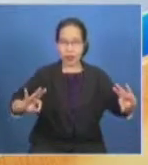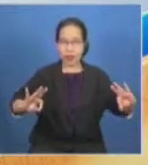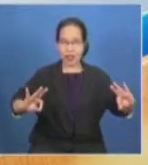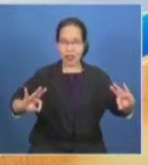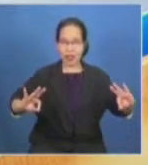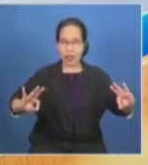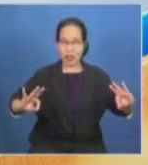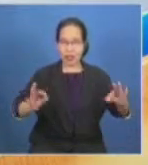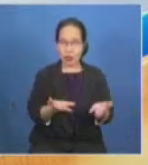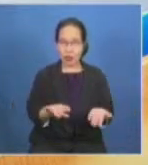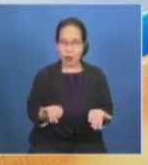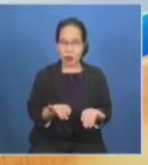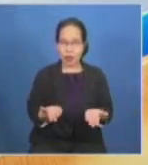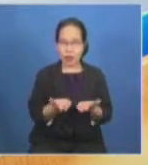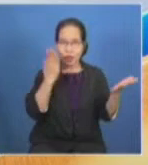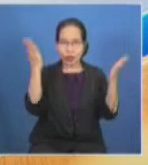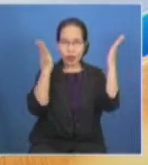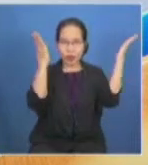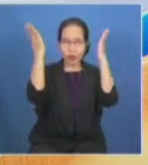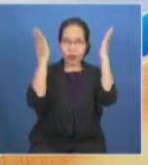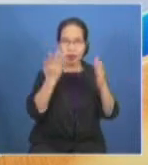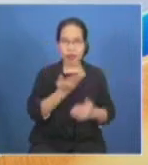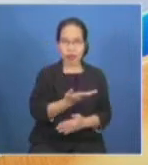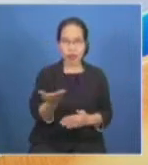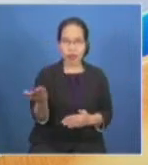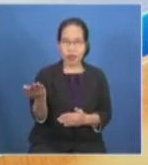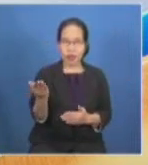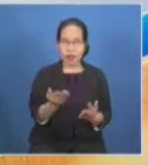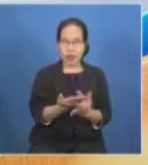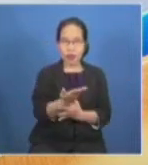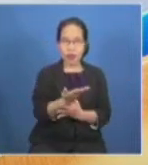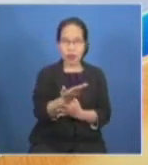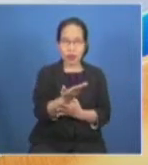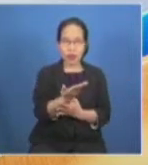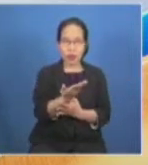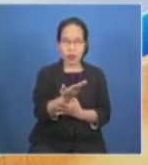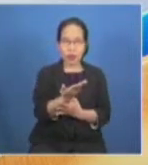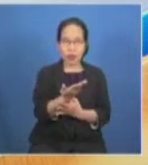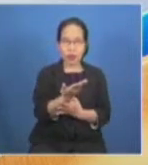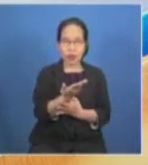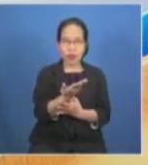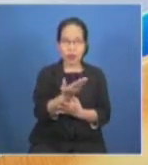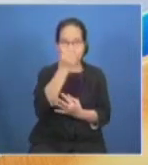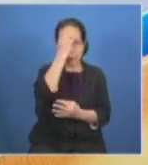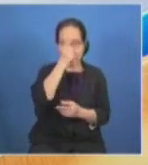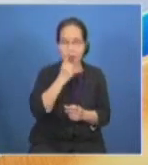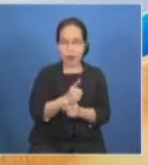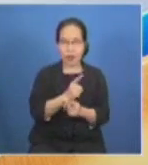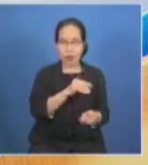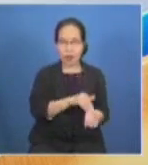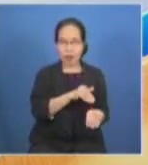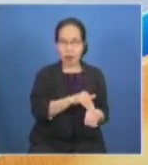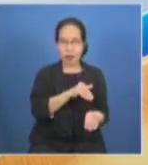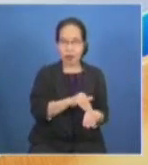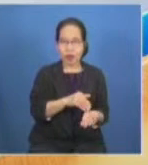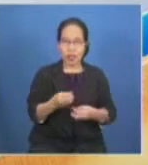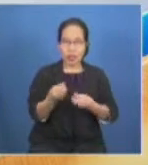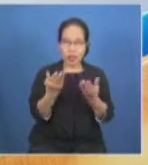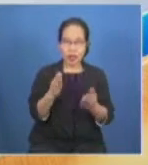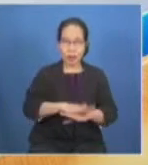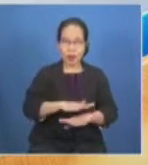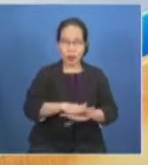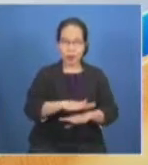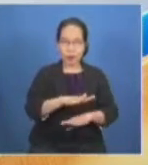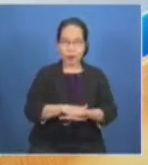no payment. It's just free, whatever it is we can do to serve you through our brethren or